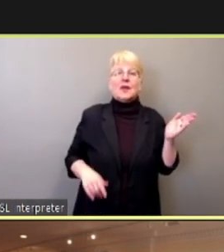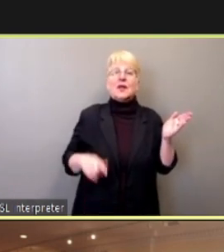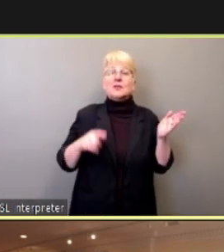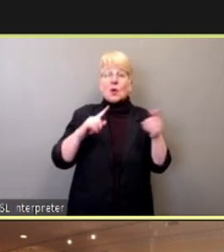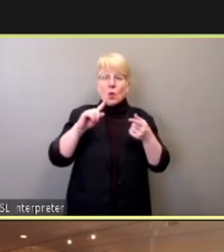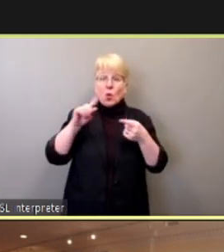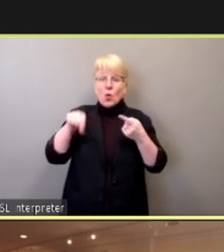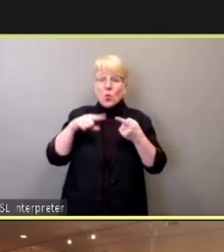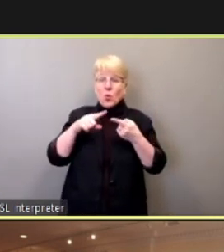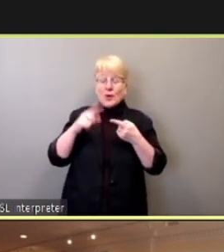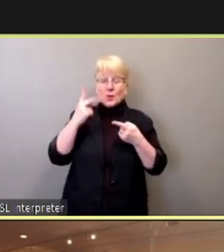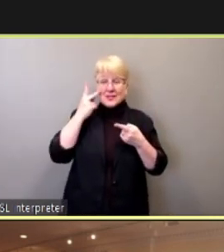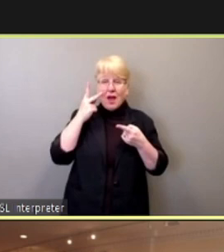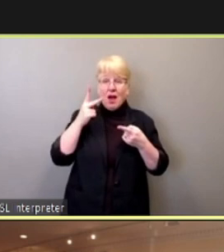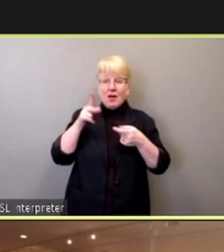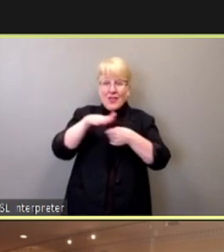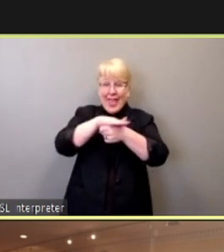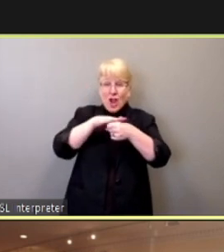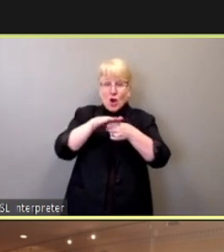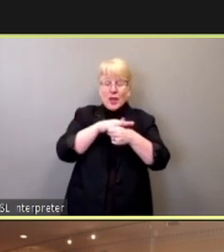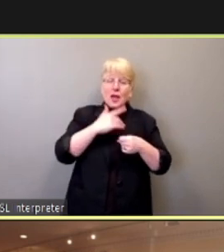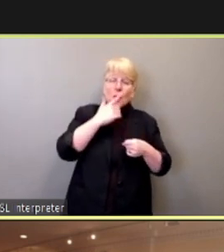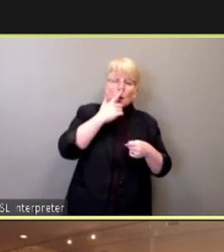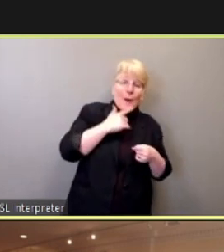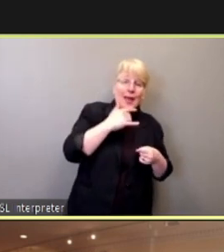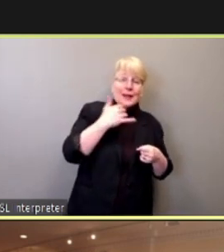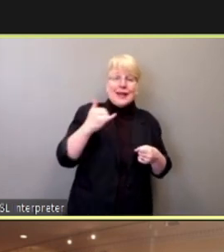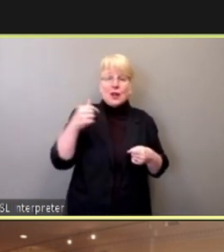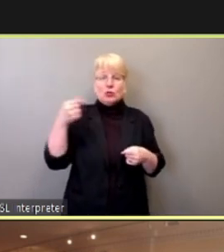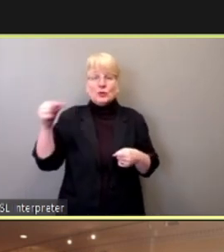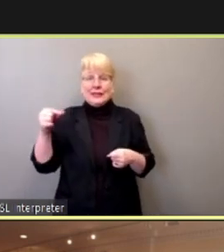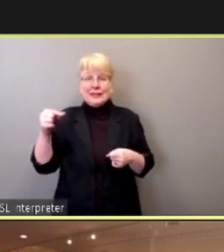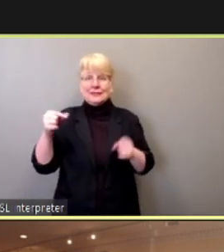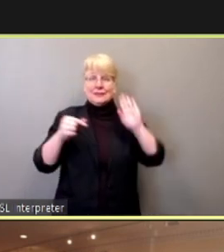green. There are some close calls. There are always going to be people,